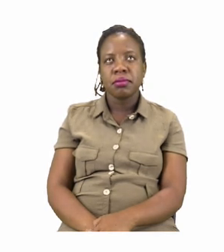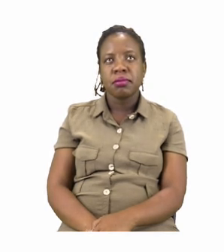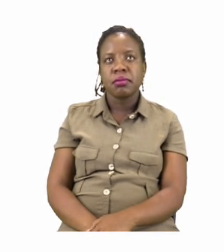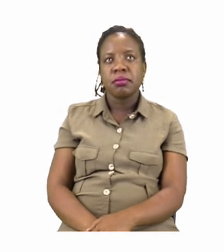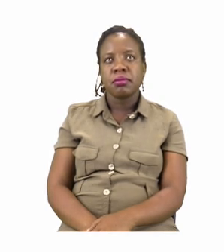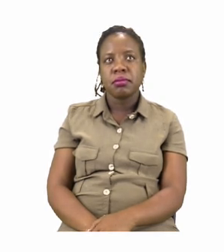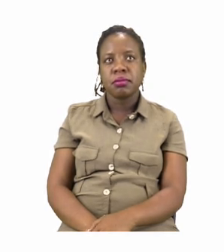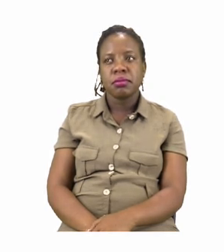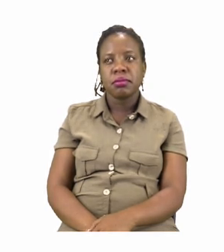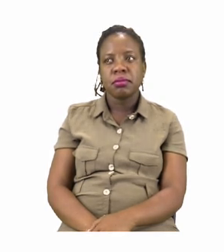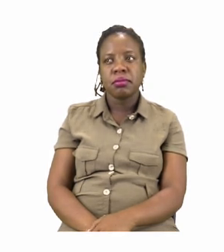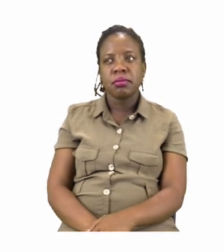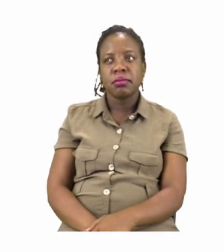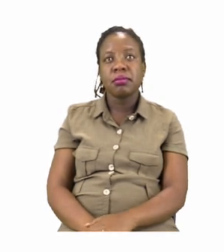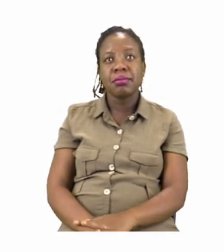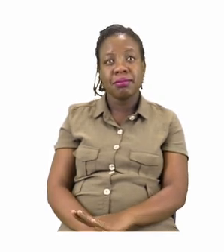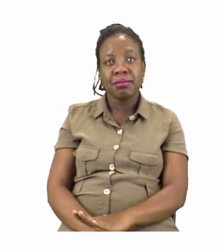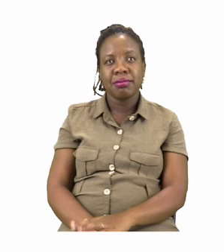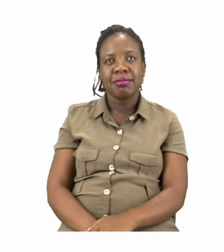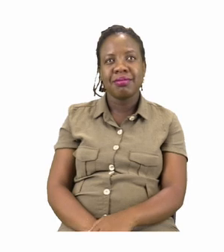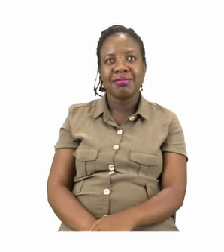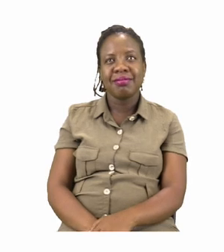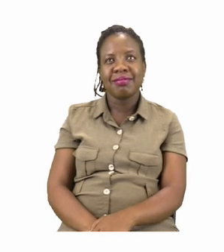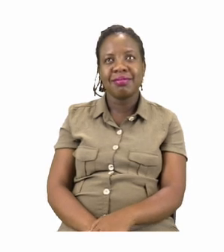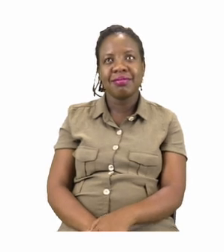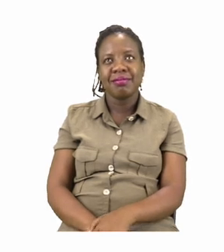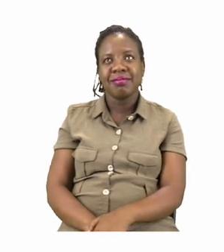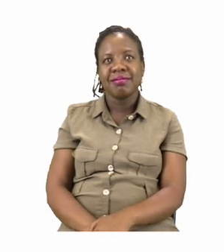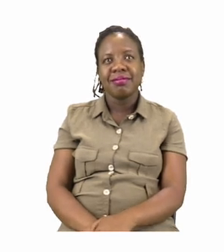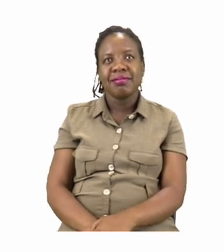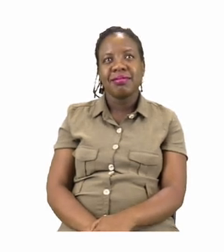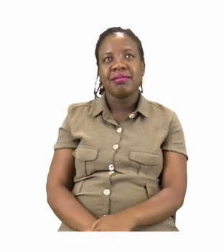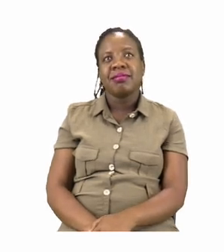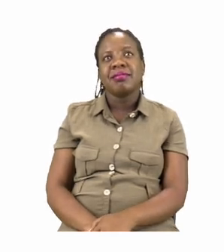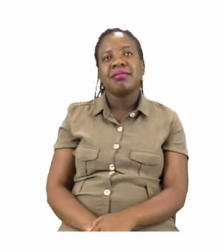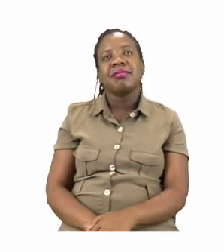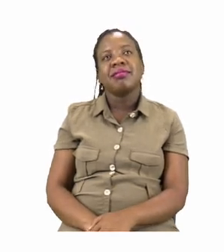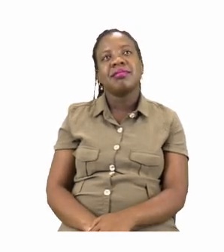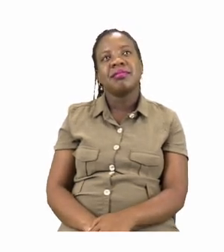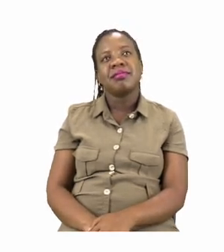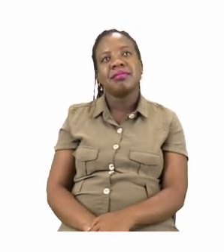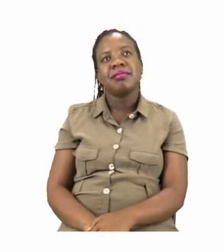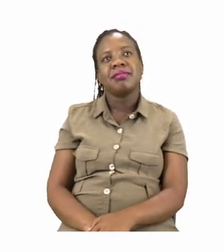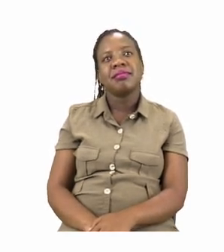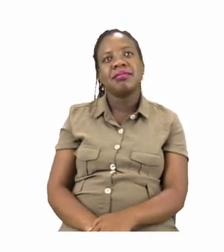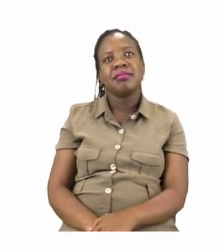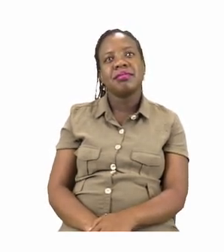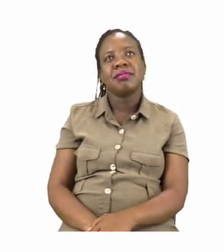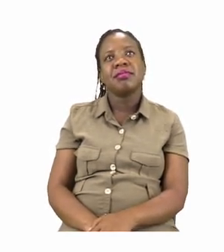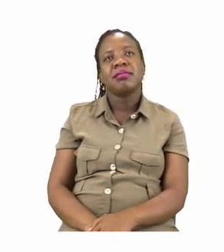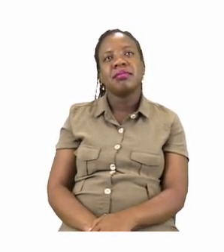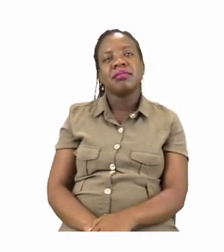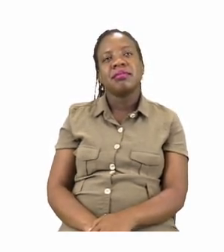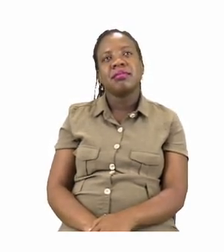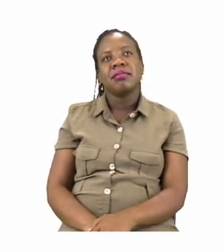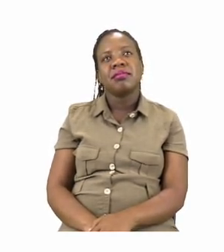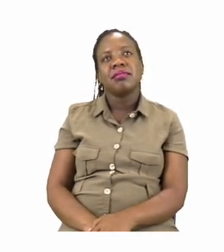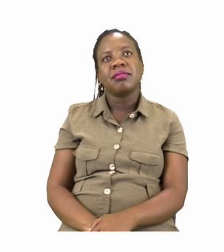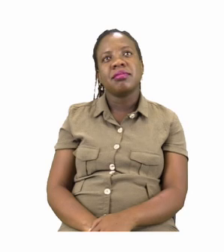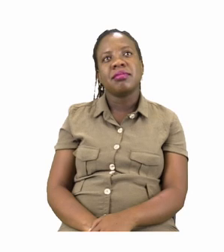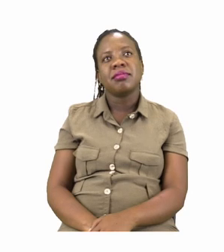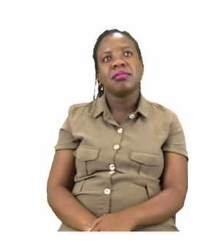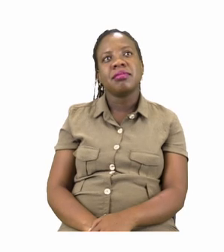spray. Now everyone, you can go ahead and read through the A words one more